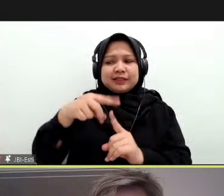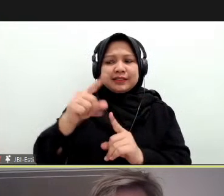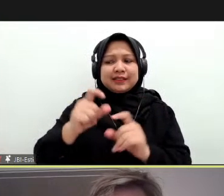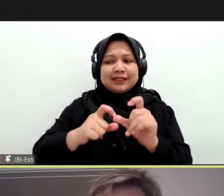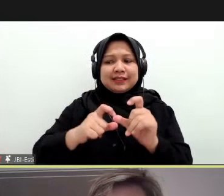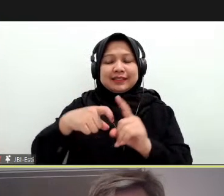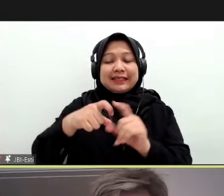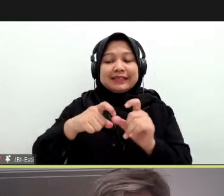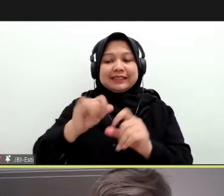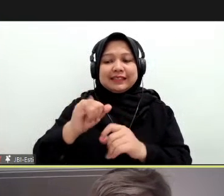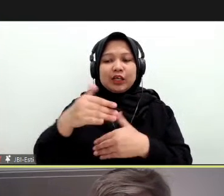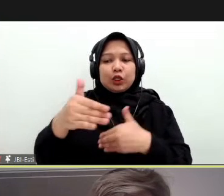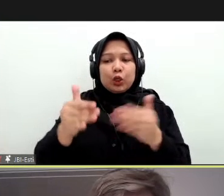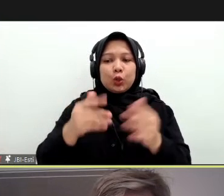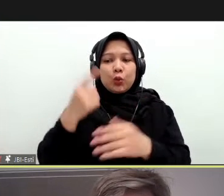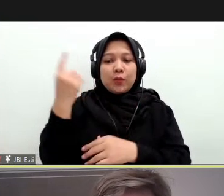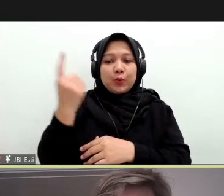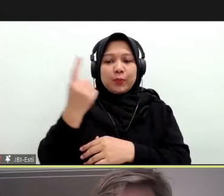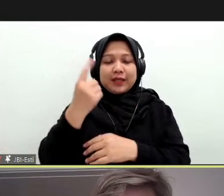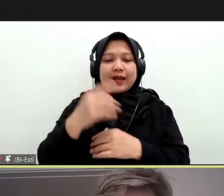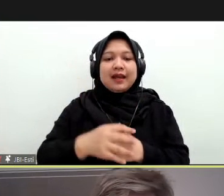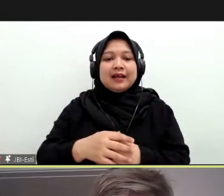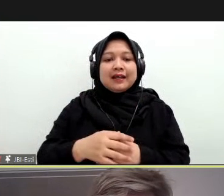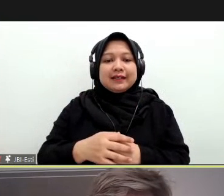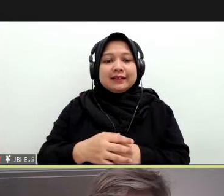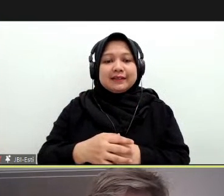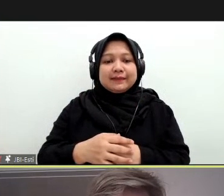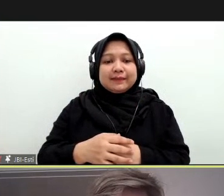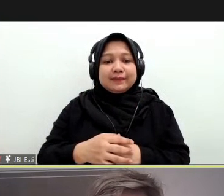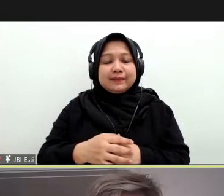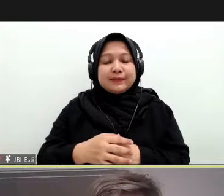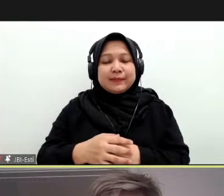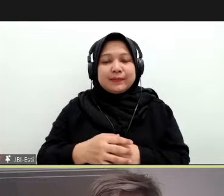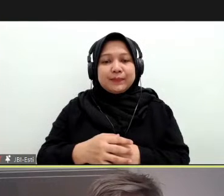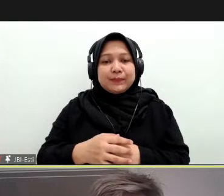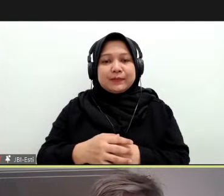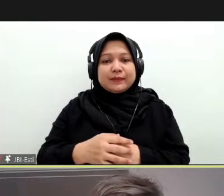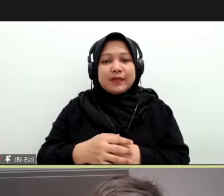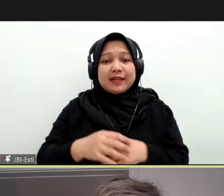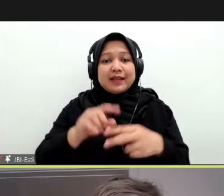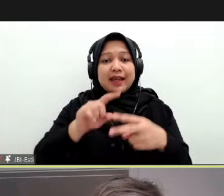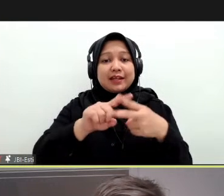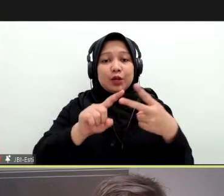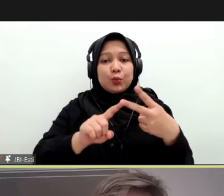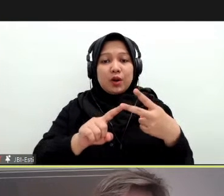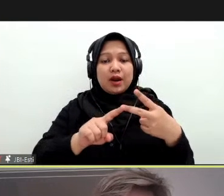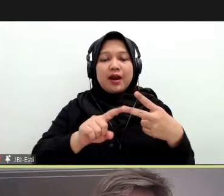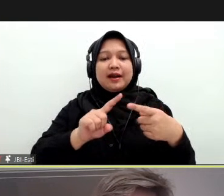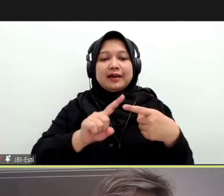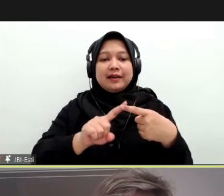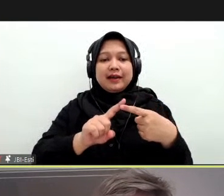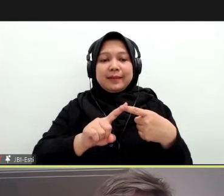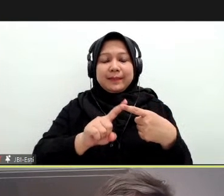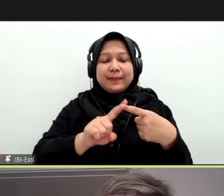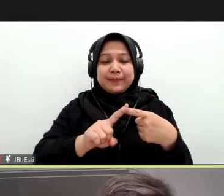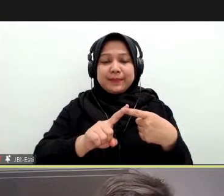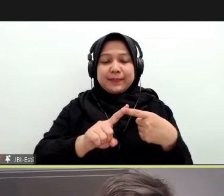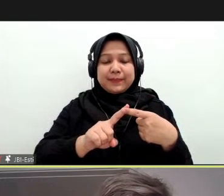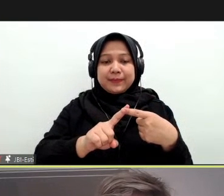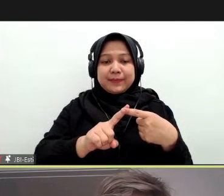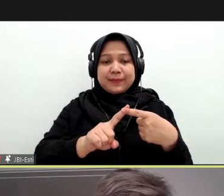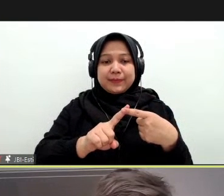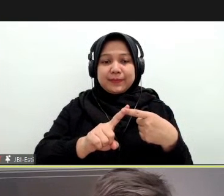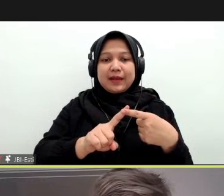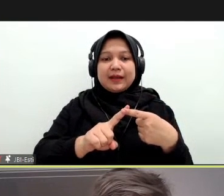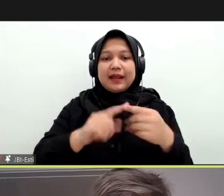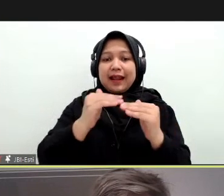rule by law instead of rule of law. The second is that the trend is global, as Cornelius